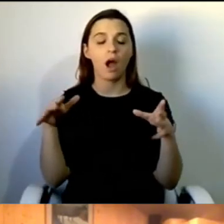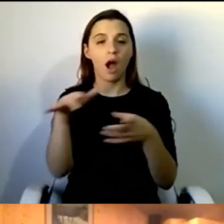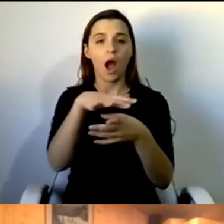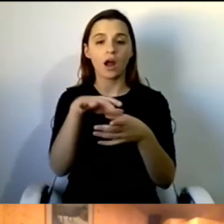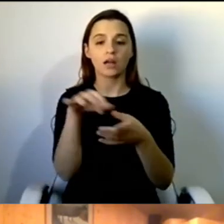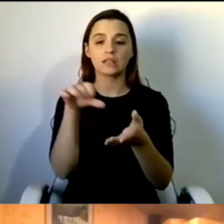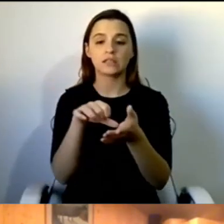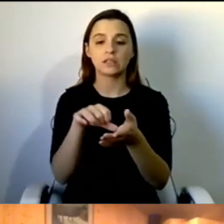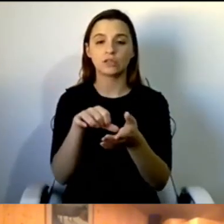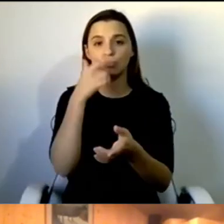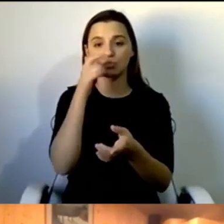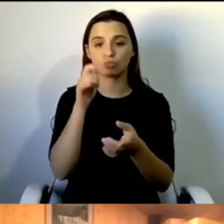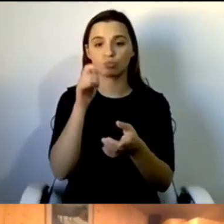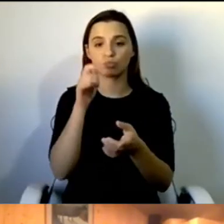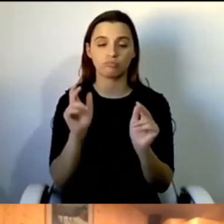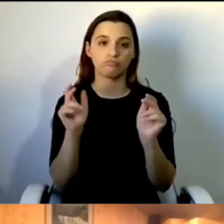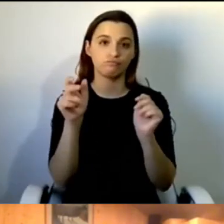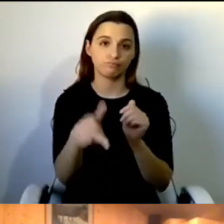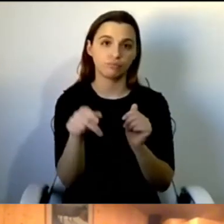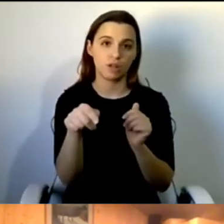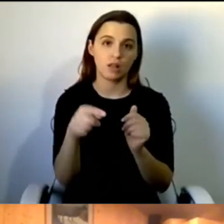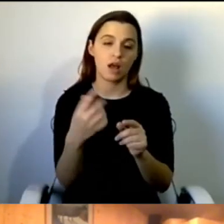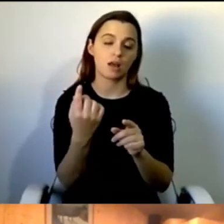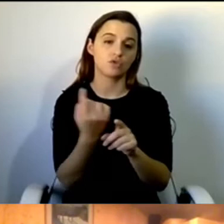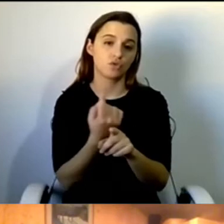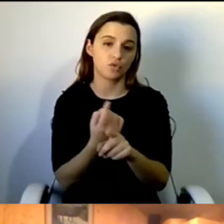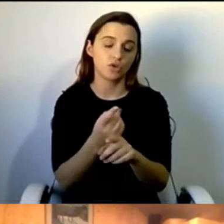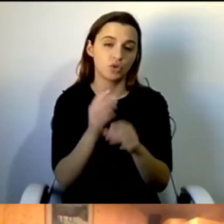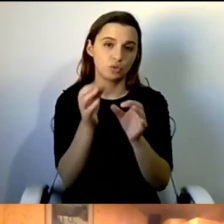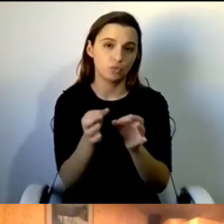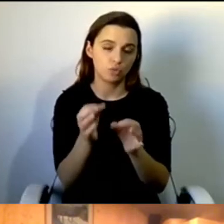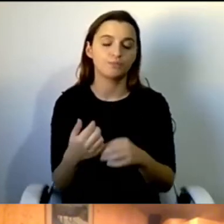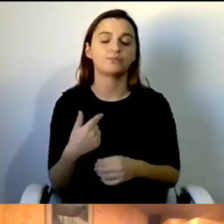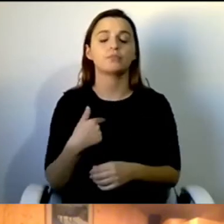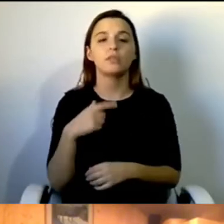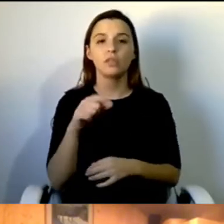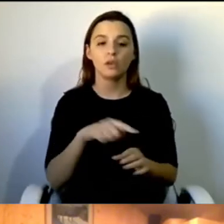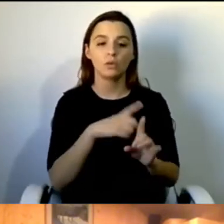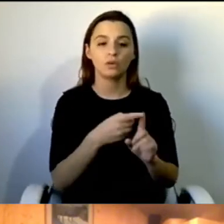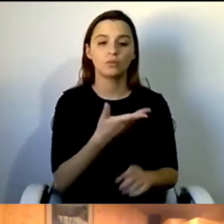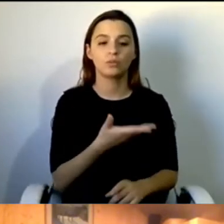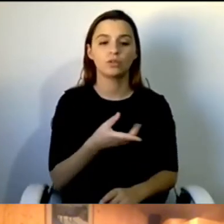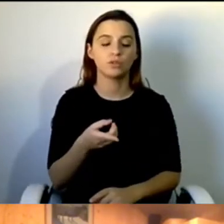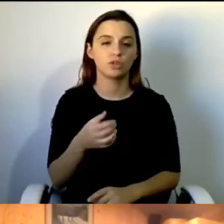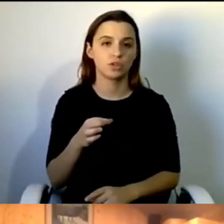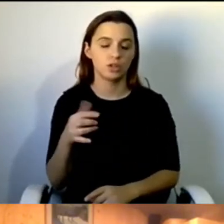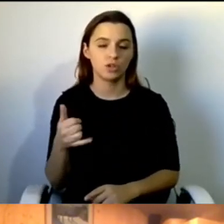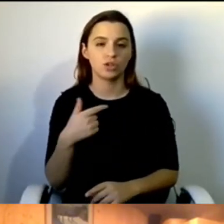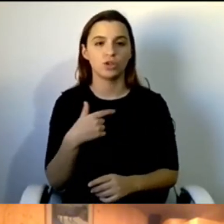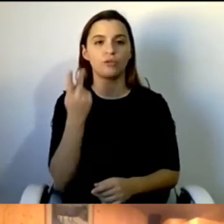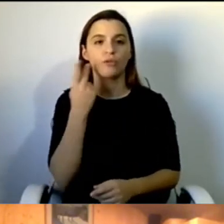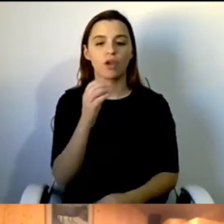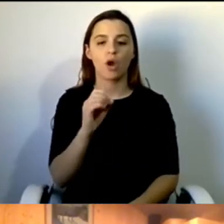myself, when I injured myself in 1982, was living in Uppsala, and this kind of housing with